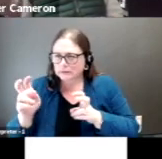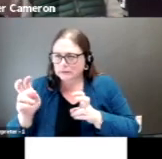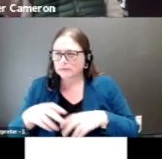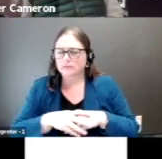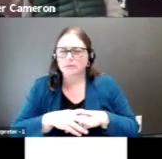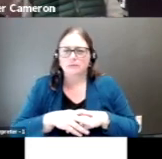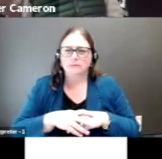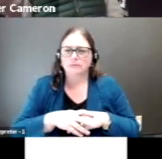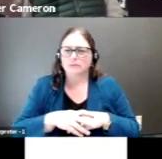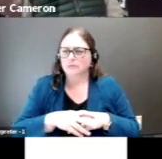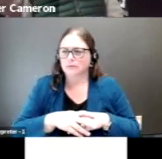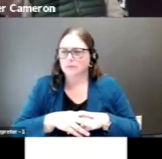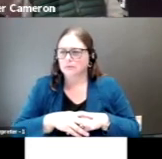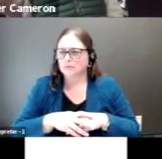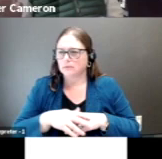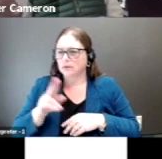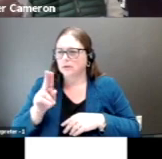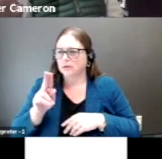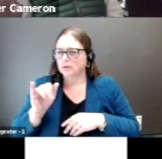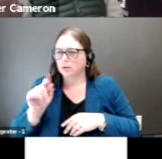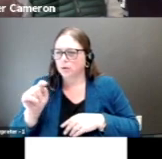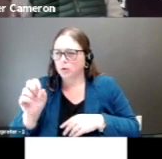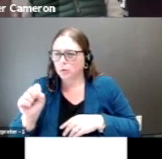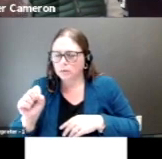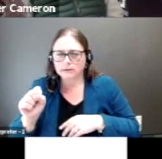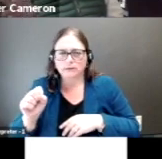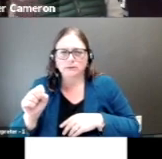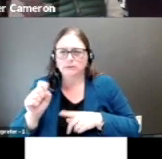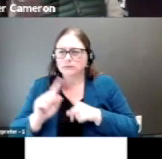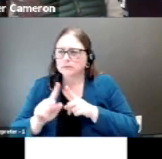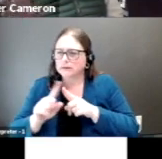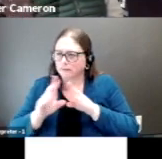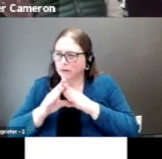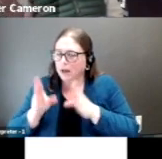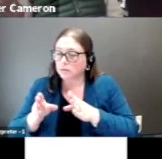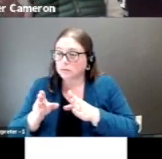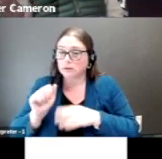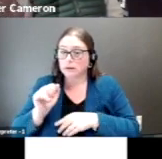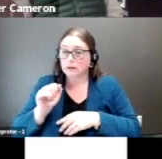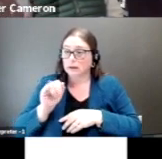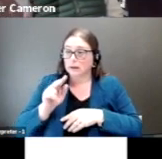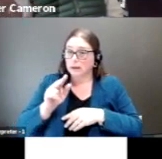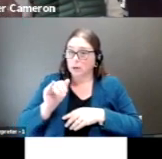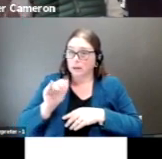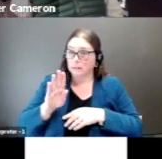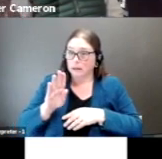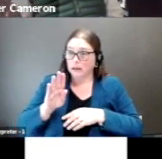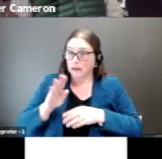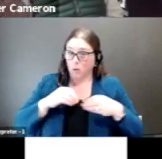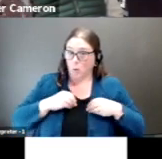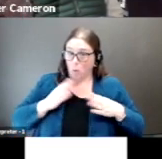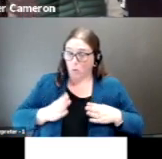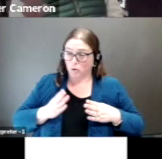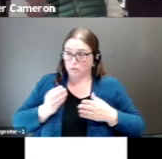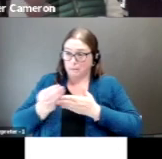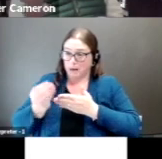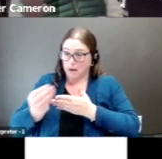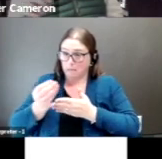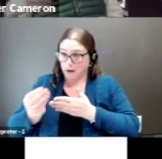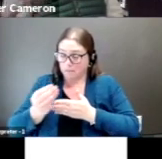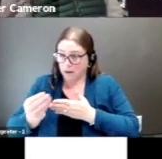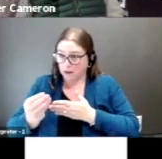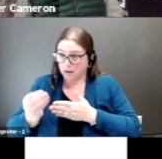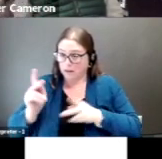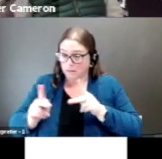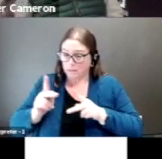blocks of housing being bought up by Airbnb owners. Then the people who live in the area,